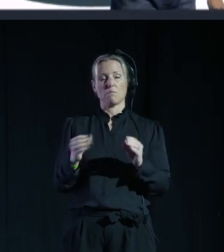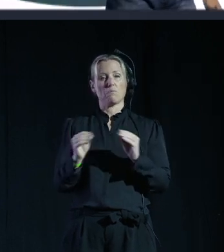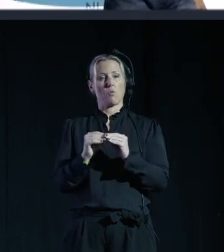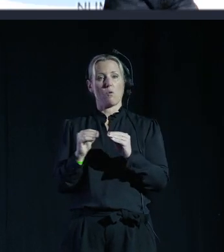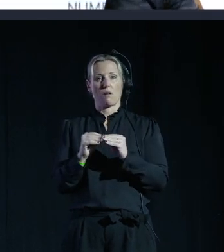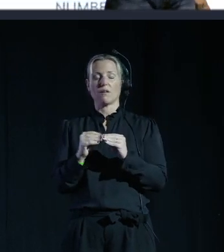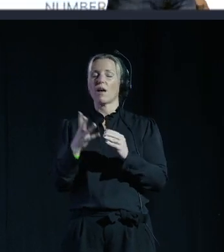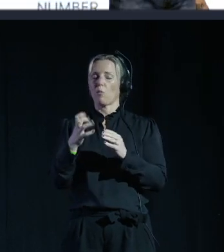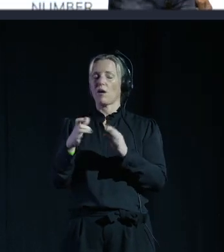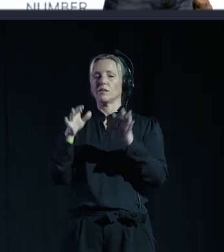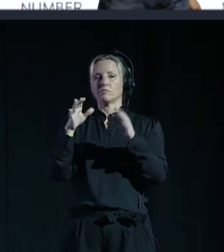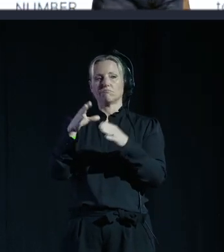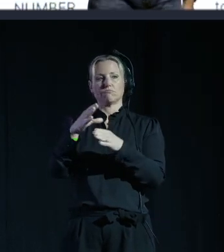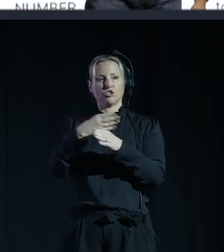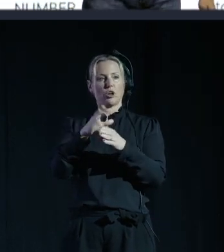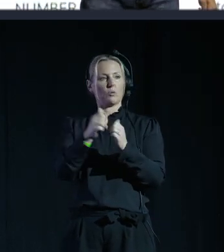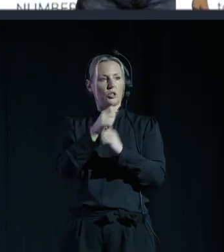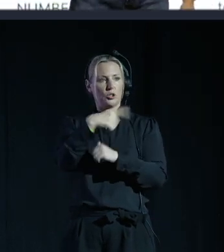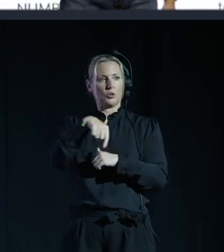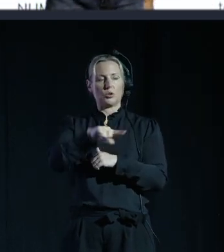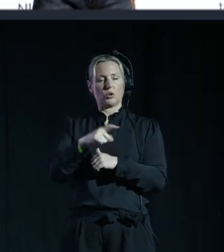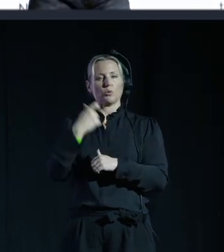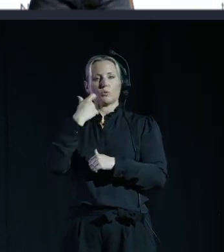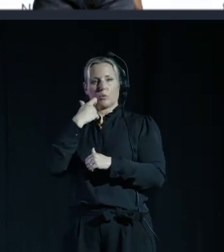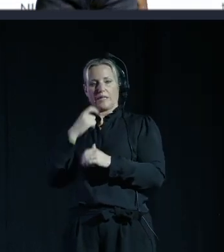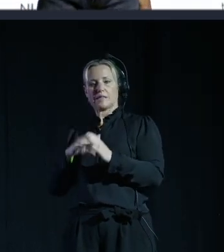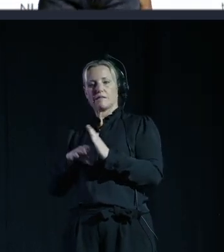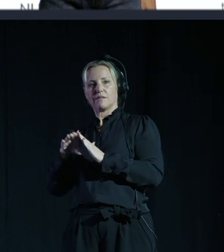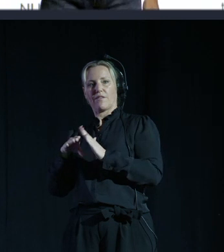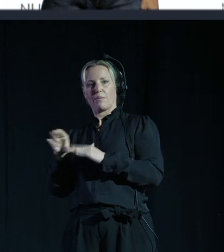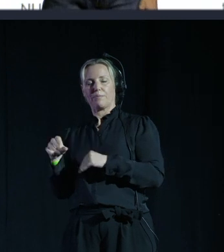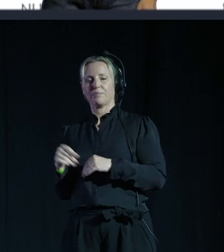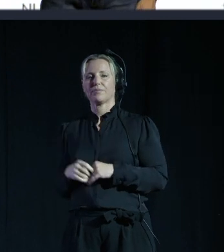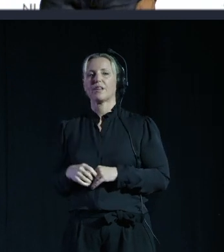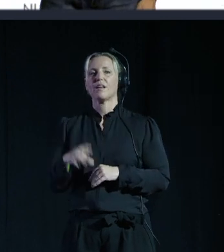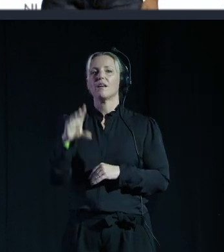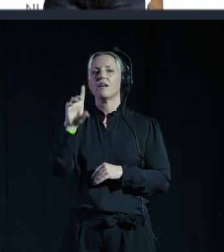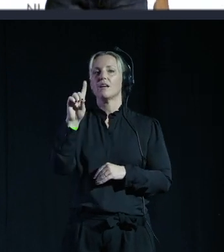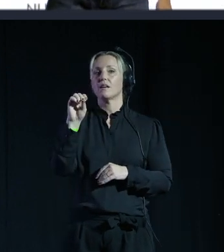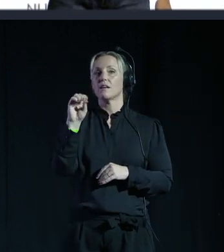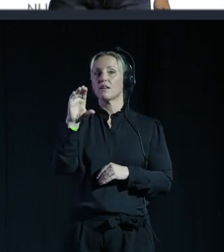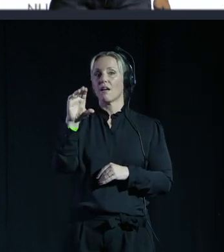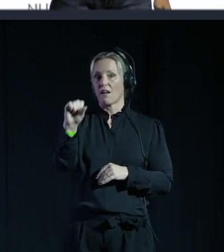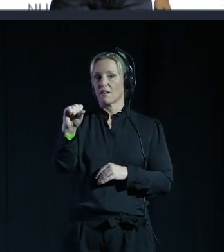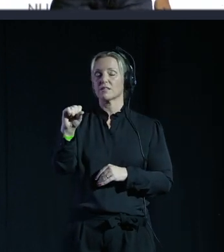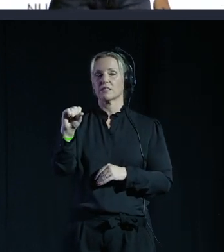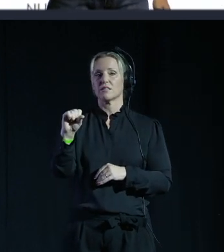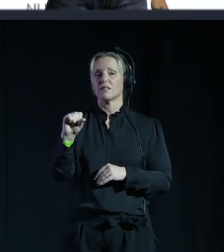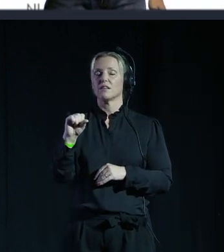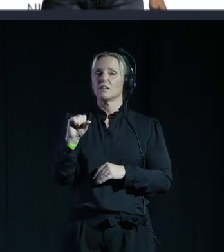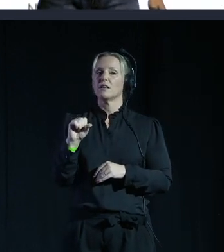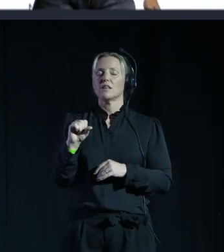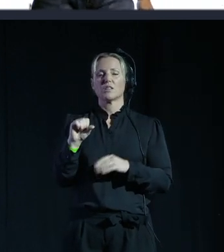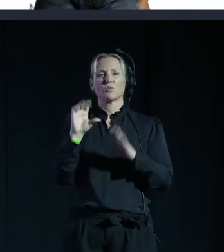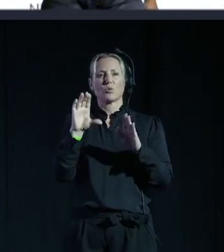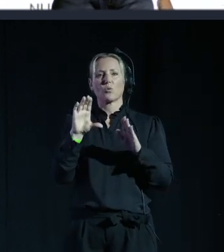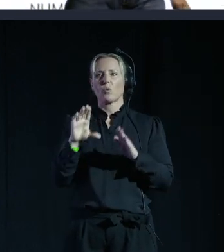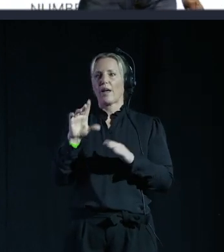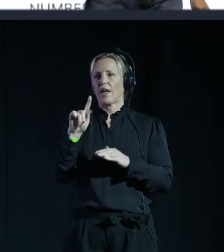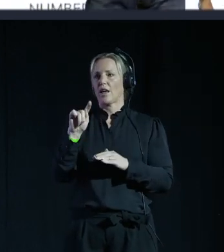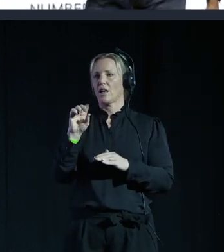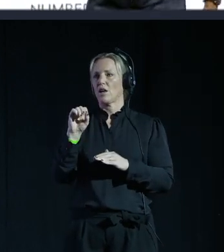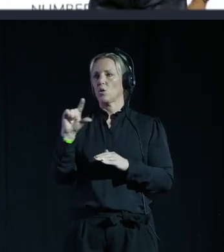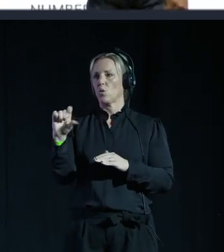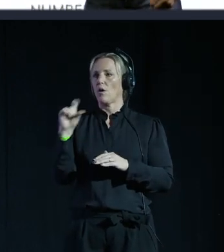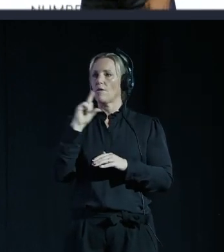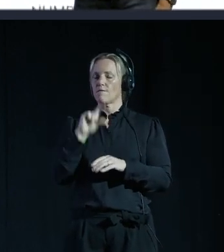recently. So I just mentioned docs. I thought we'd start there because it's a great collaborative tool. And in fact, many of you are